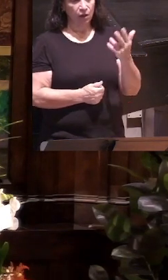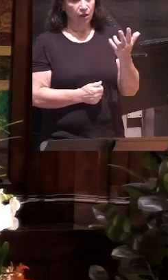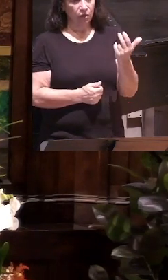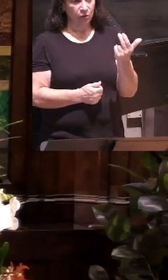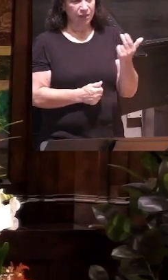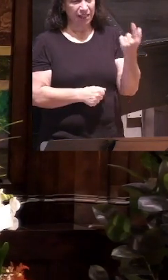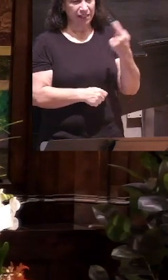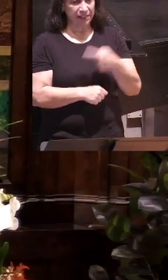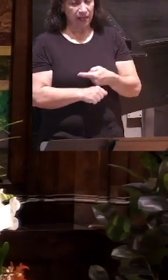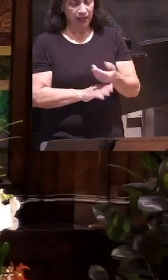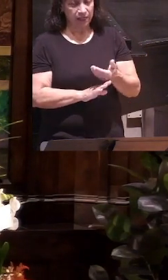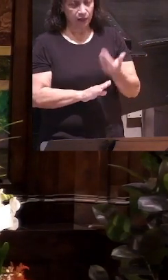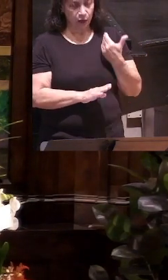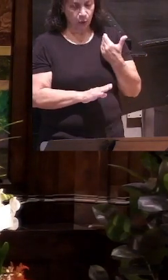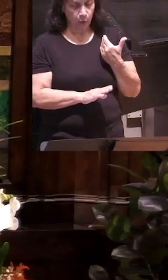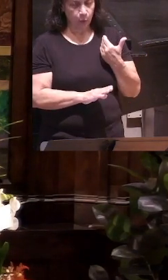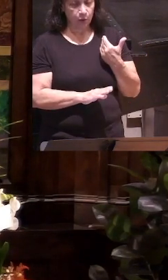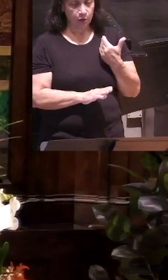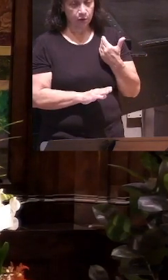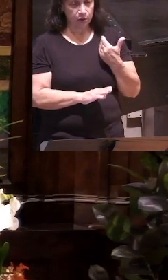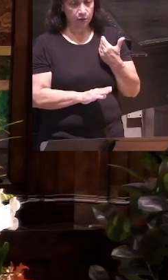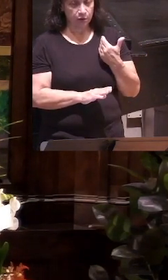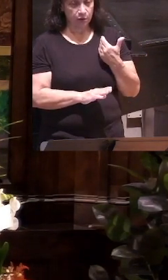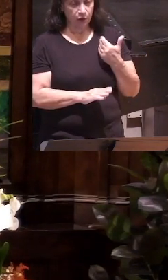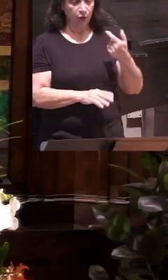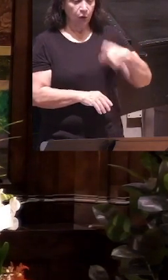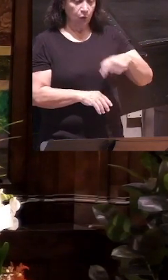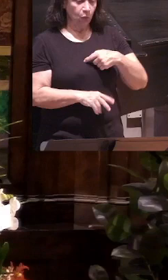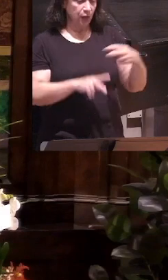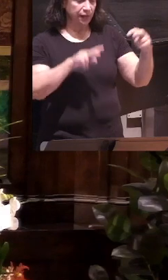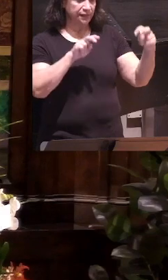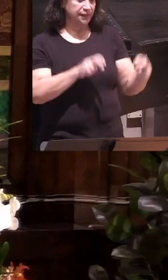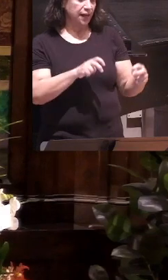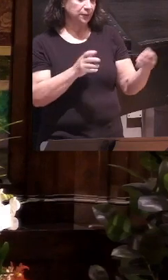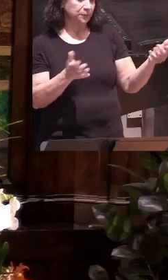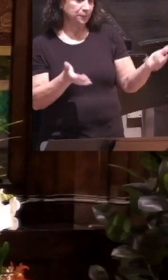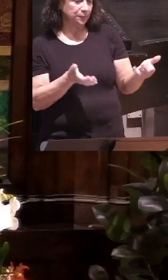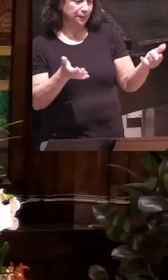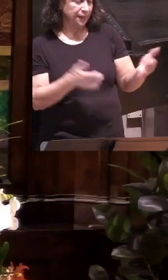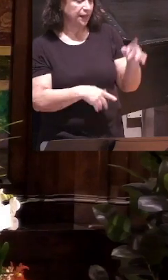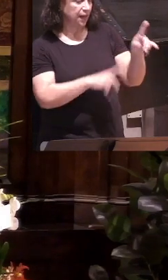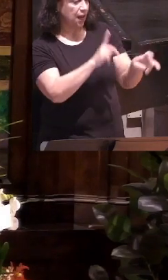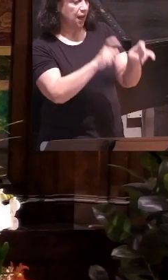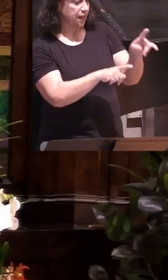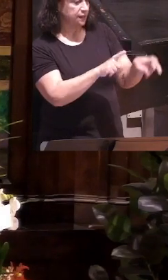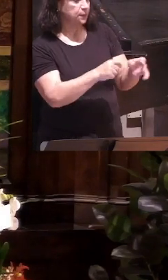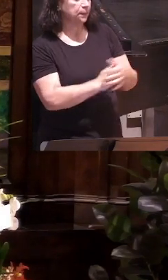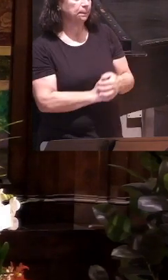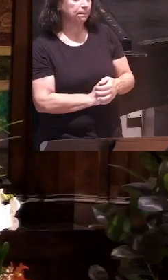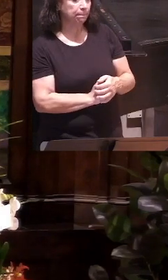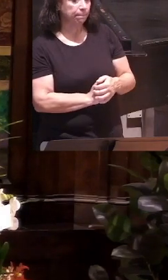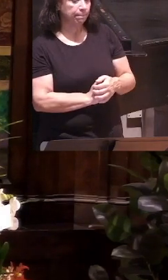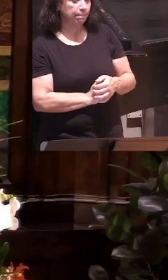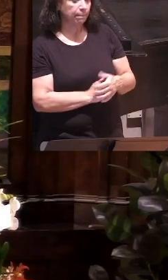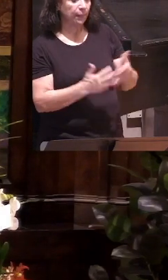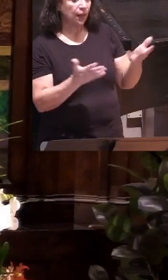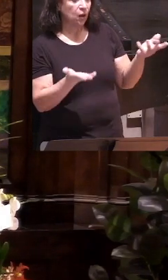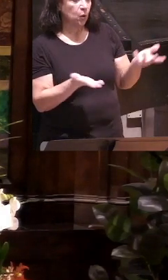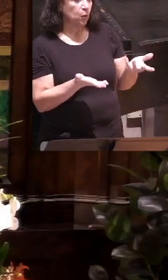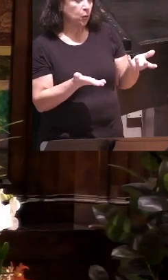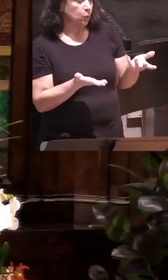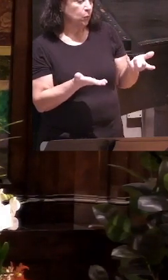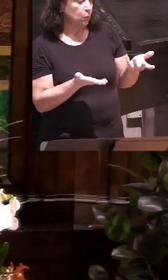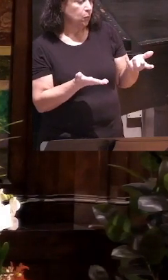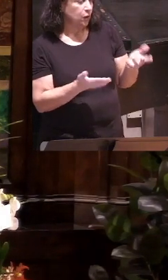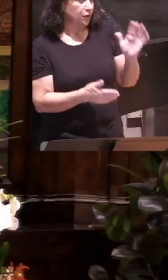13 days ago, we sat down together and I asked him, "What